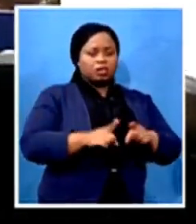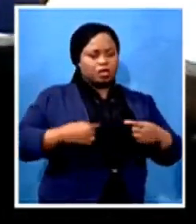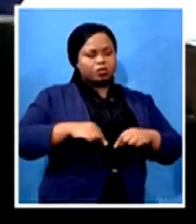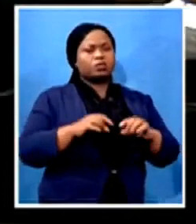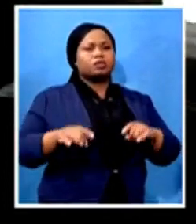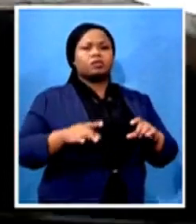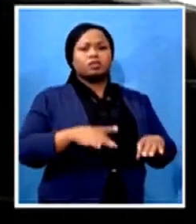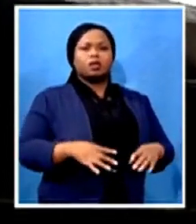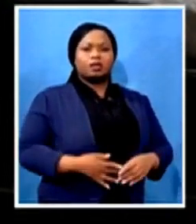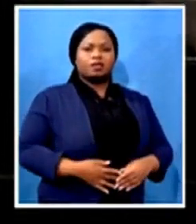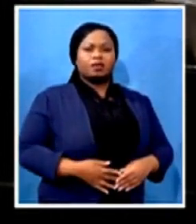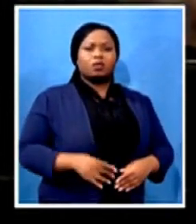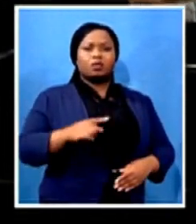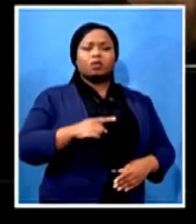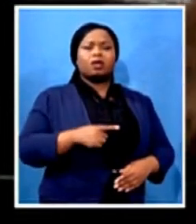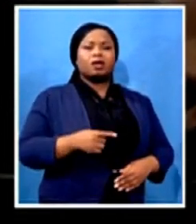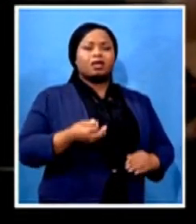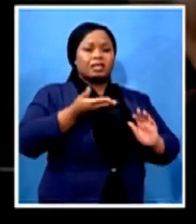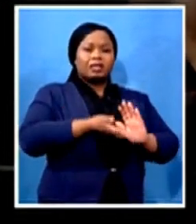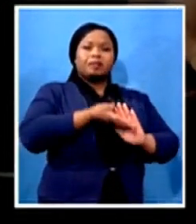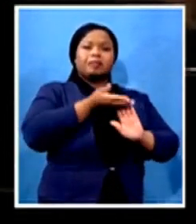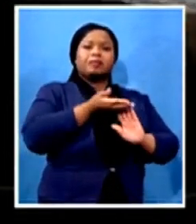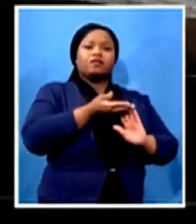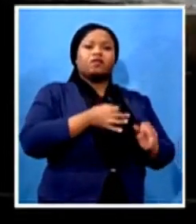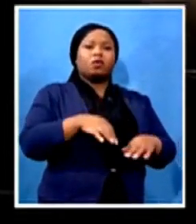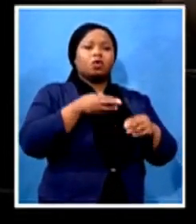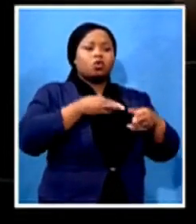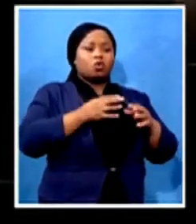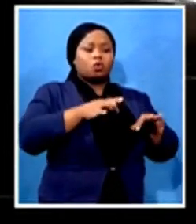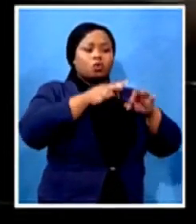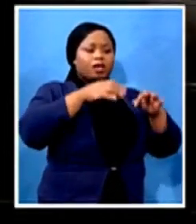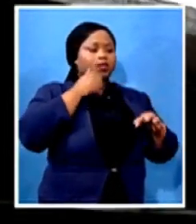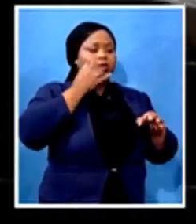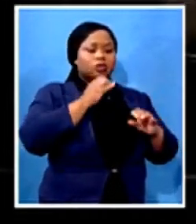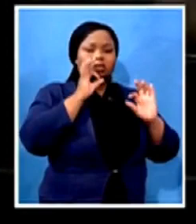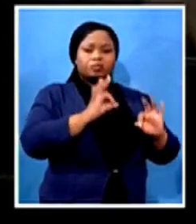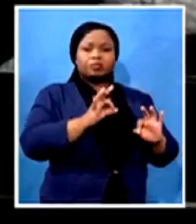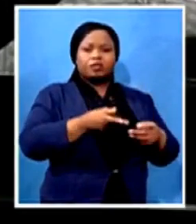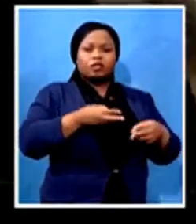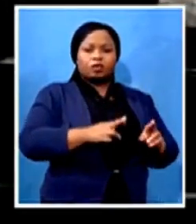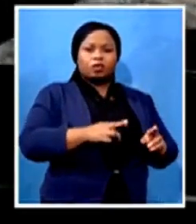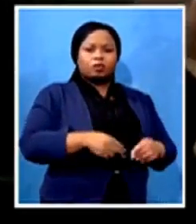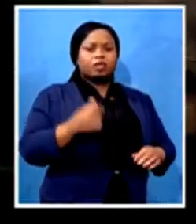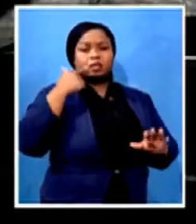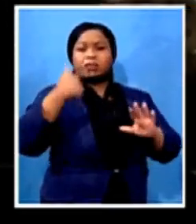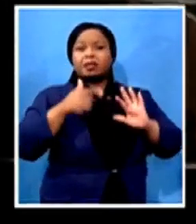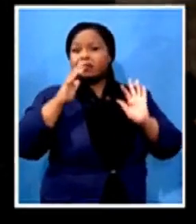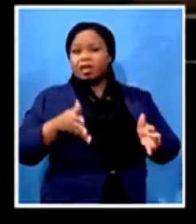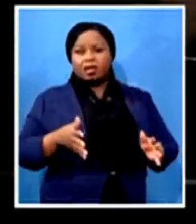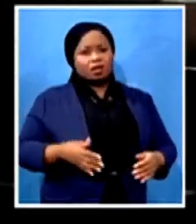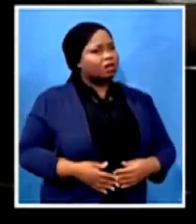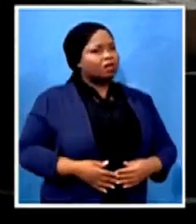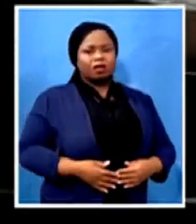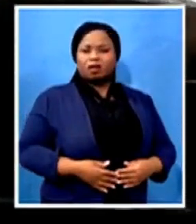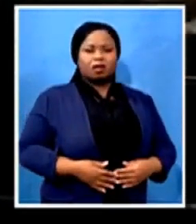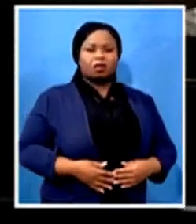up, pass have gone up. We're not only dealing with fuel in here, as people would call it. Why? When petrol is going down, are you